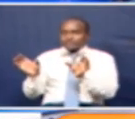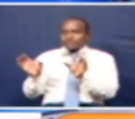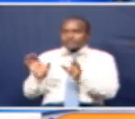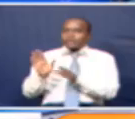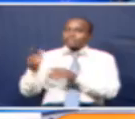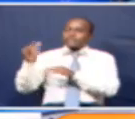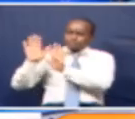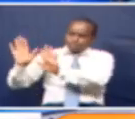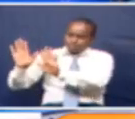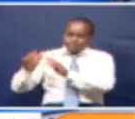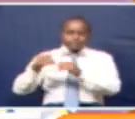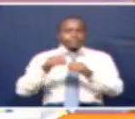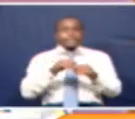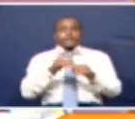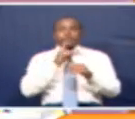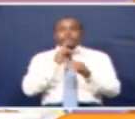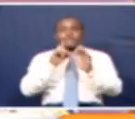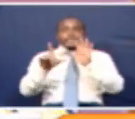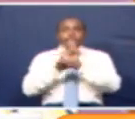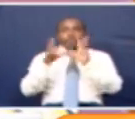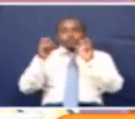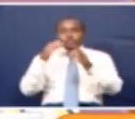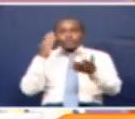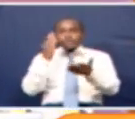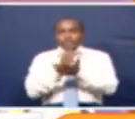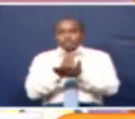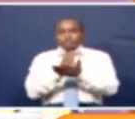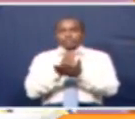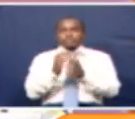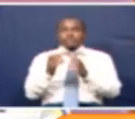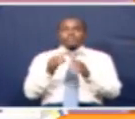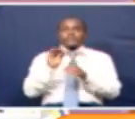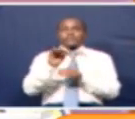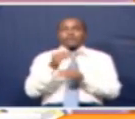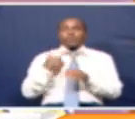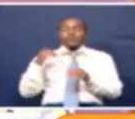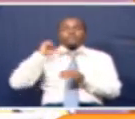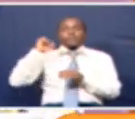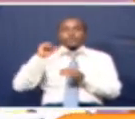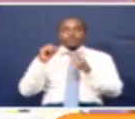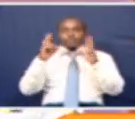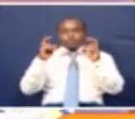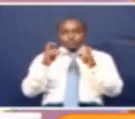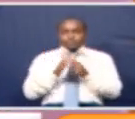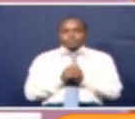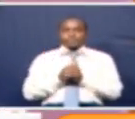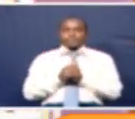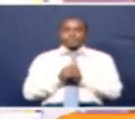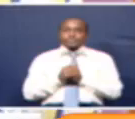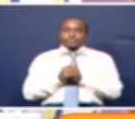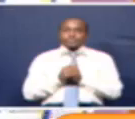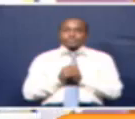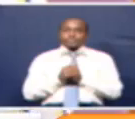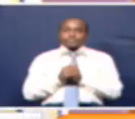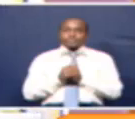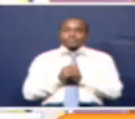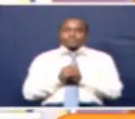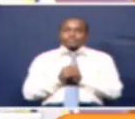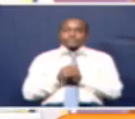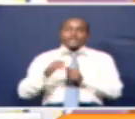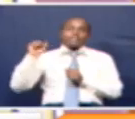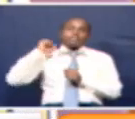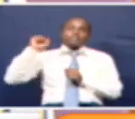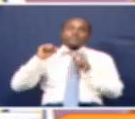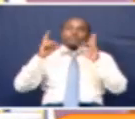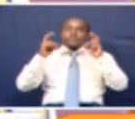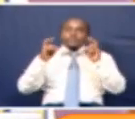question. That you said the legal issue, the legitimacy have been set. There is a political issue. Some are arguing the political, it diminishes legitimacy. The political issue